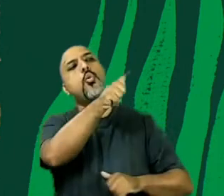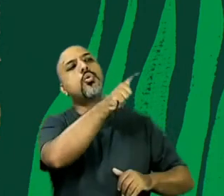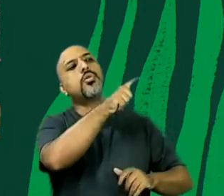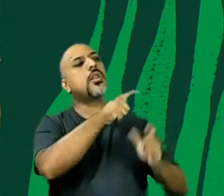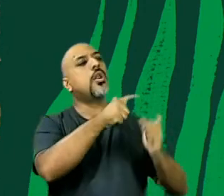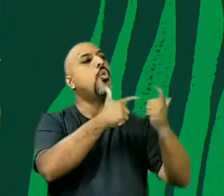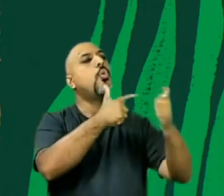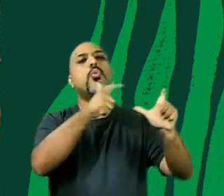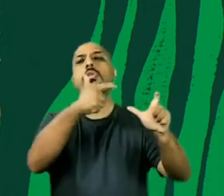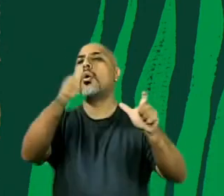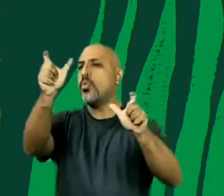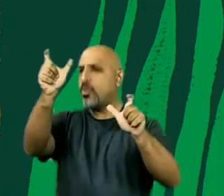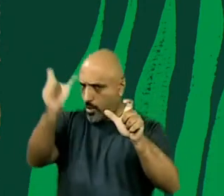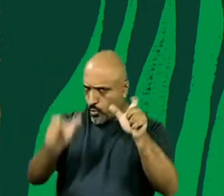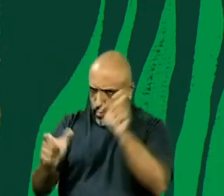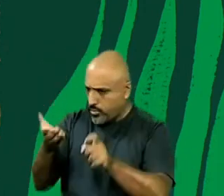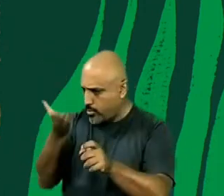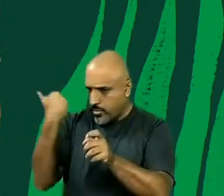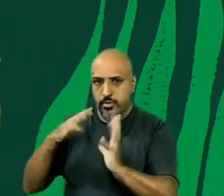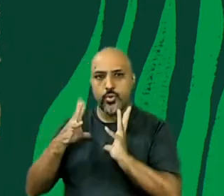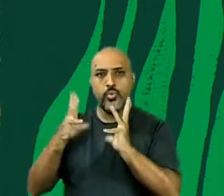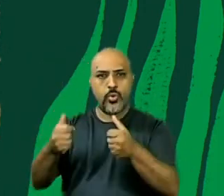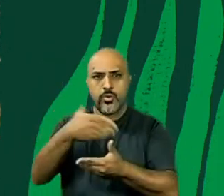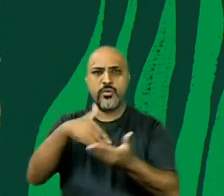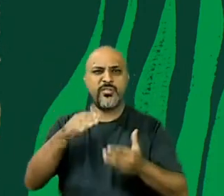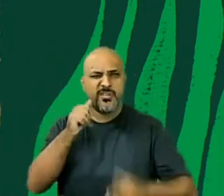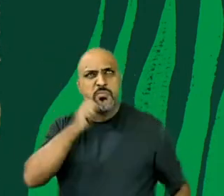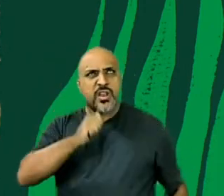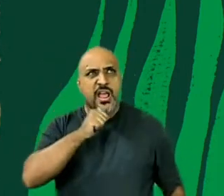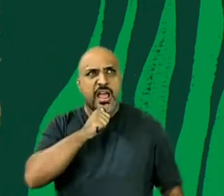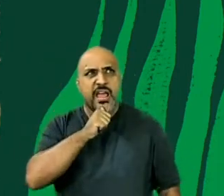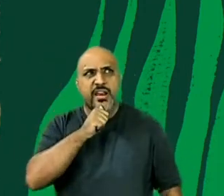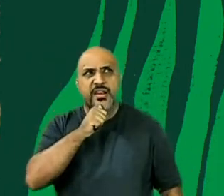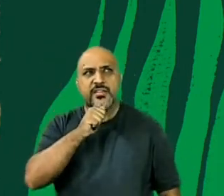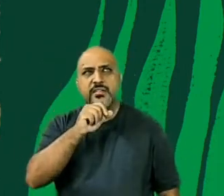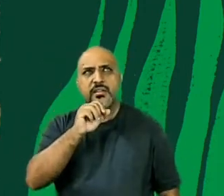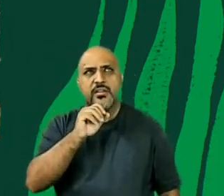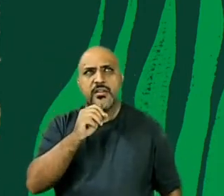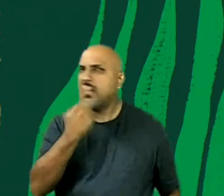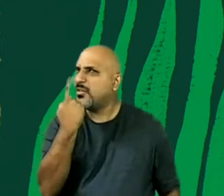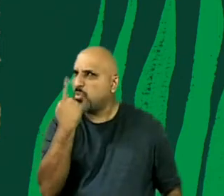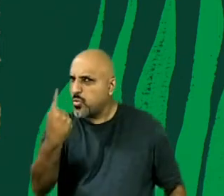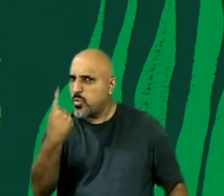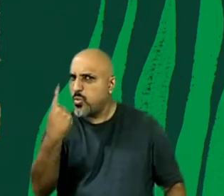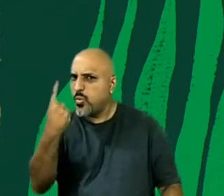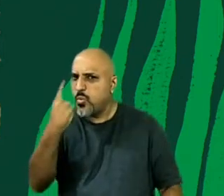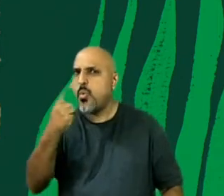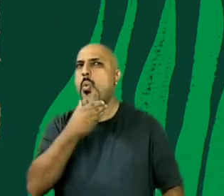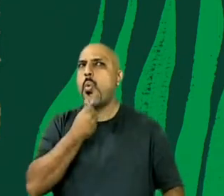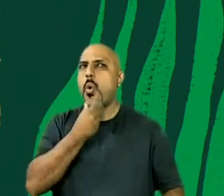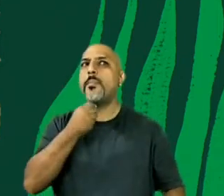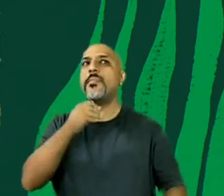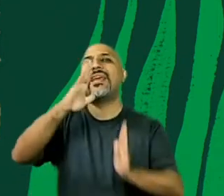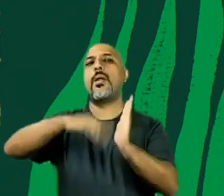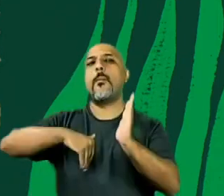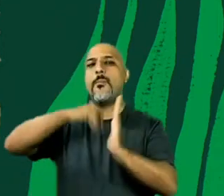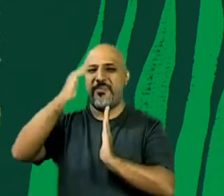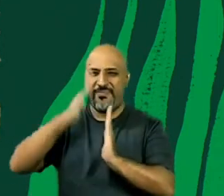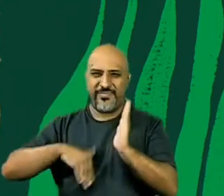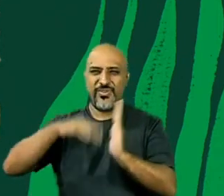all of them women, I think, except maybe one Balinese painter, but everybody else, women of